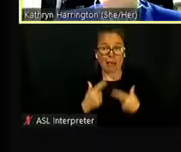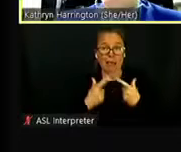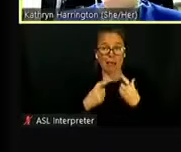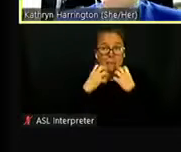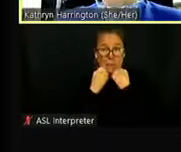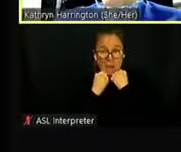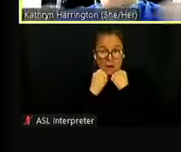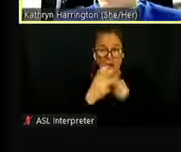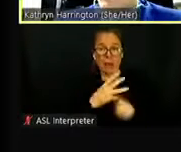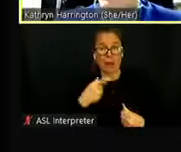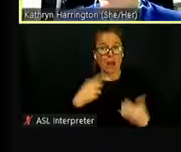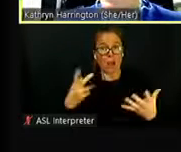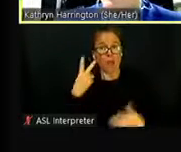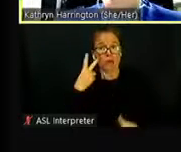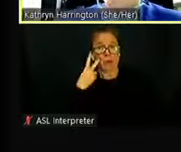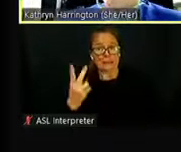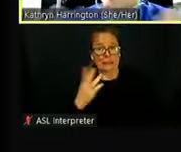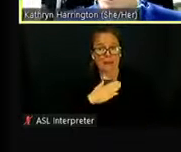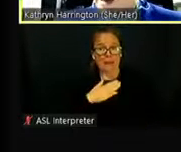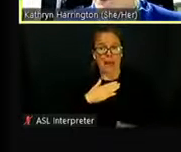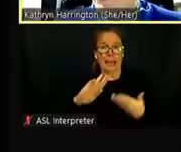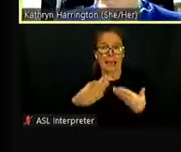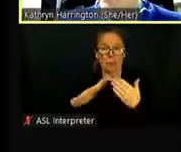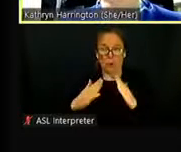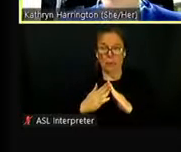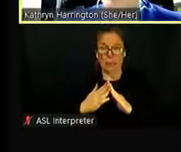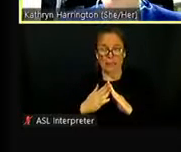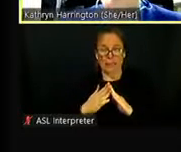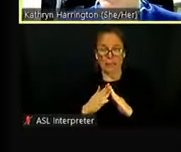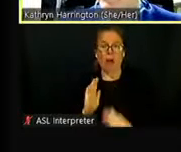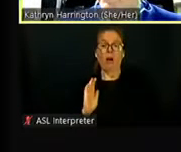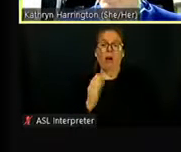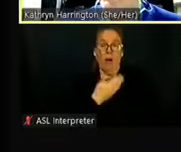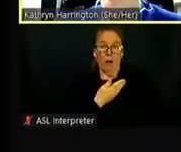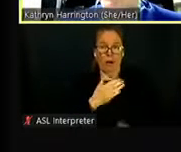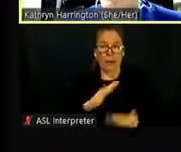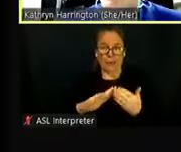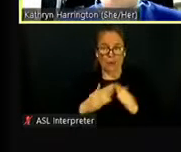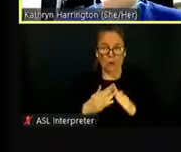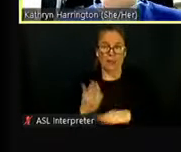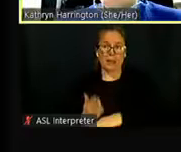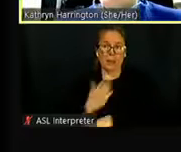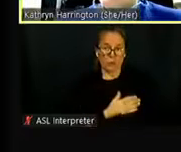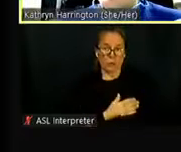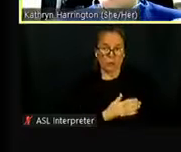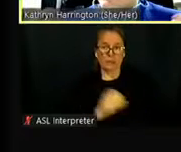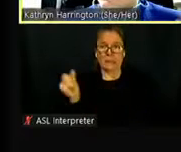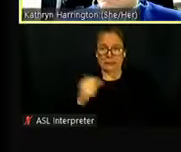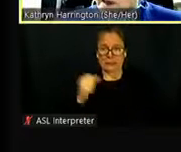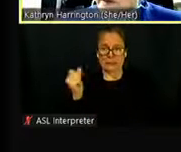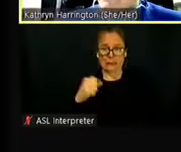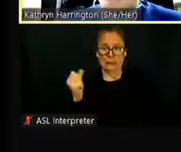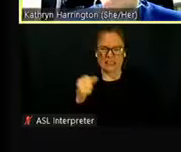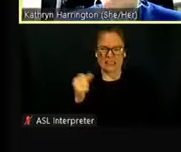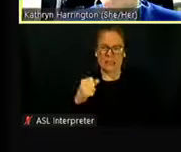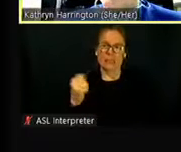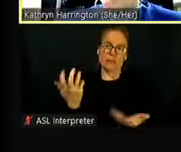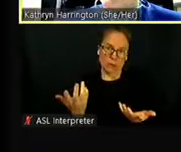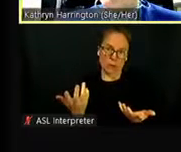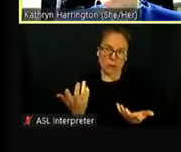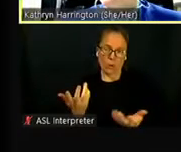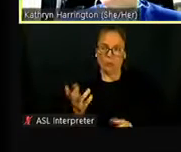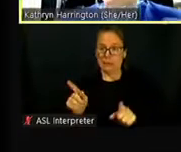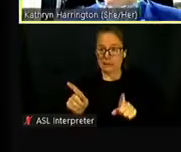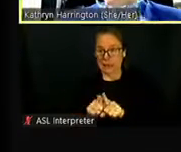see my community as a whole, our community, improve. And so, like